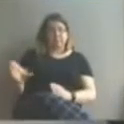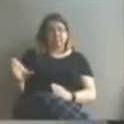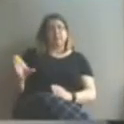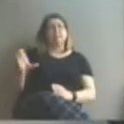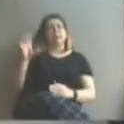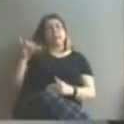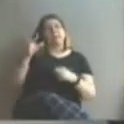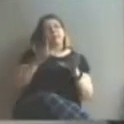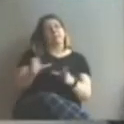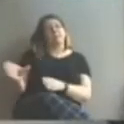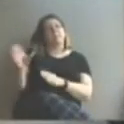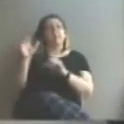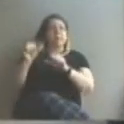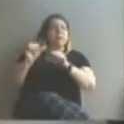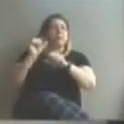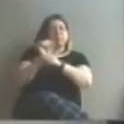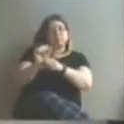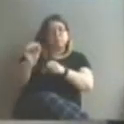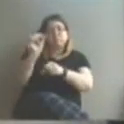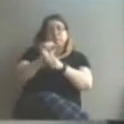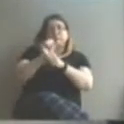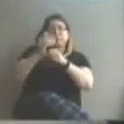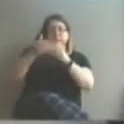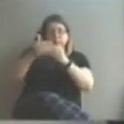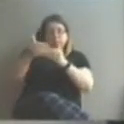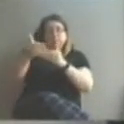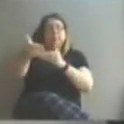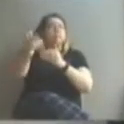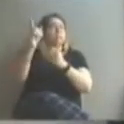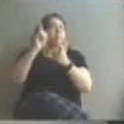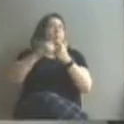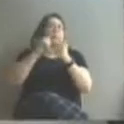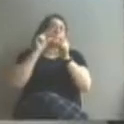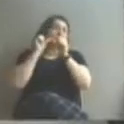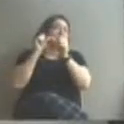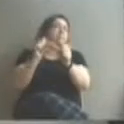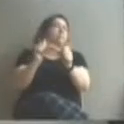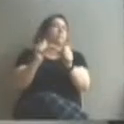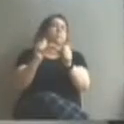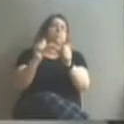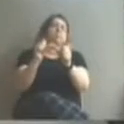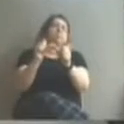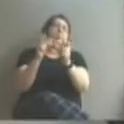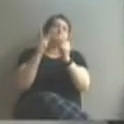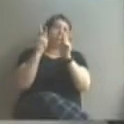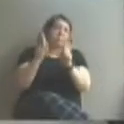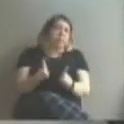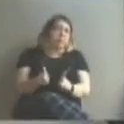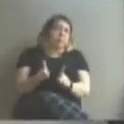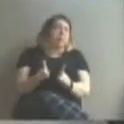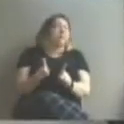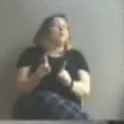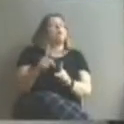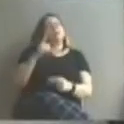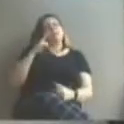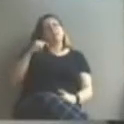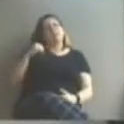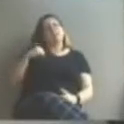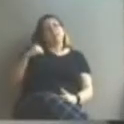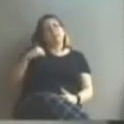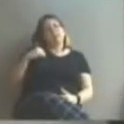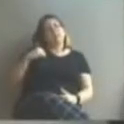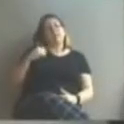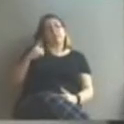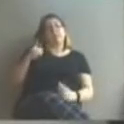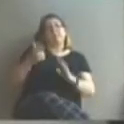that can be worked on until such time as we get a permanent person in place. And for me, it takes a